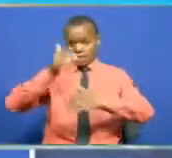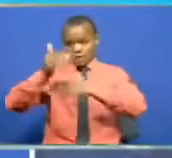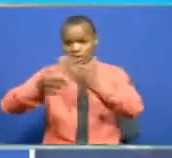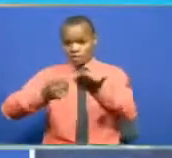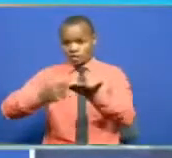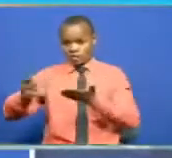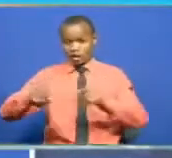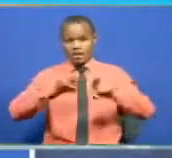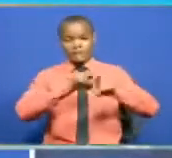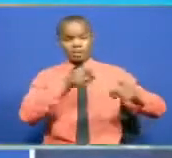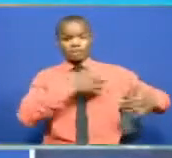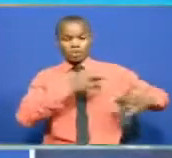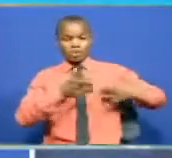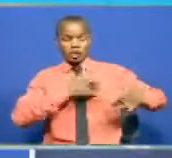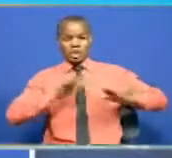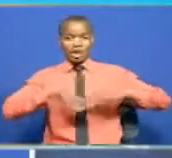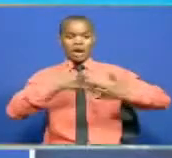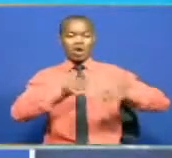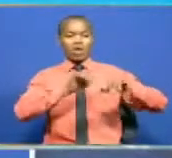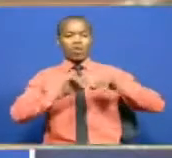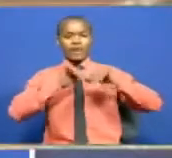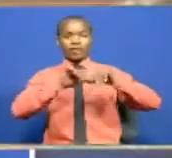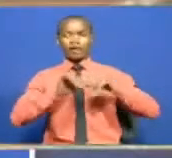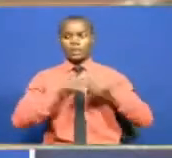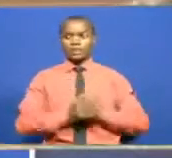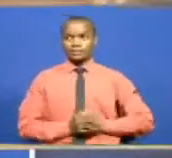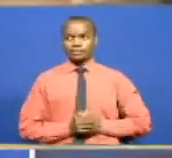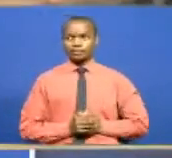growing concerns over the delay.